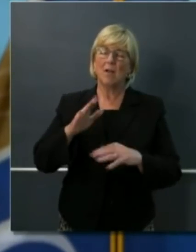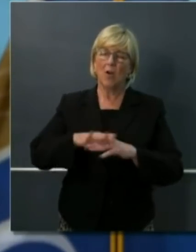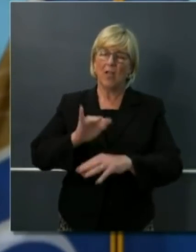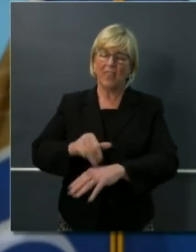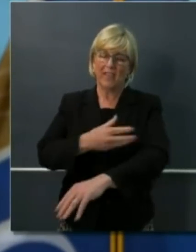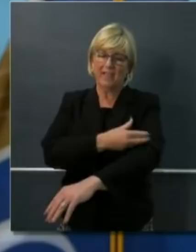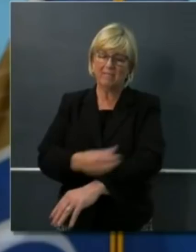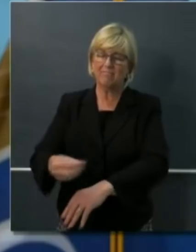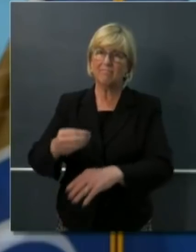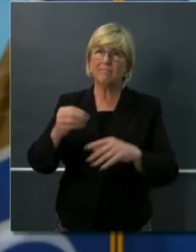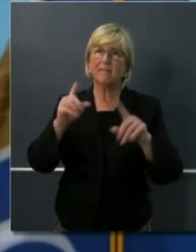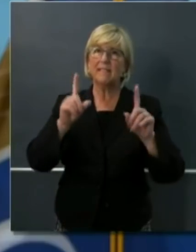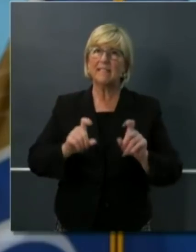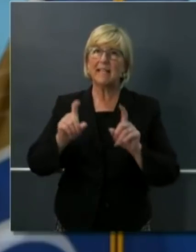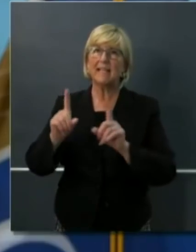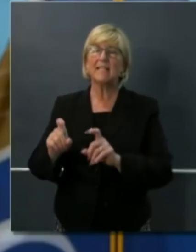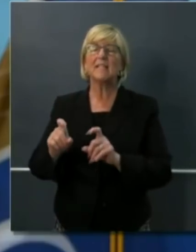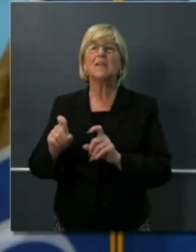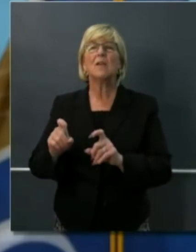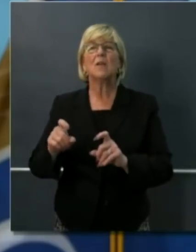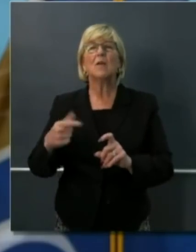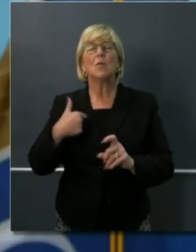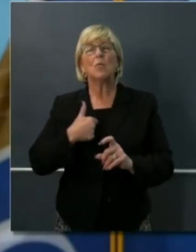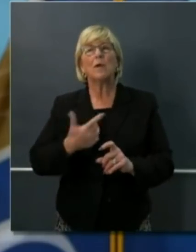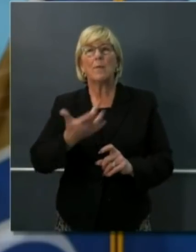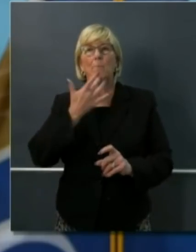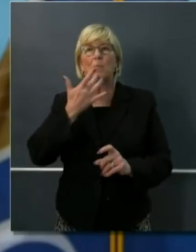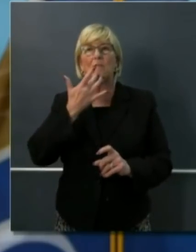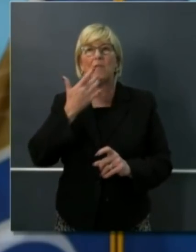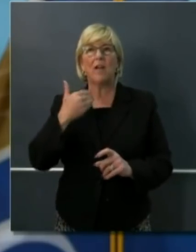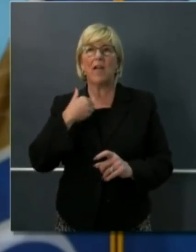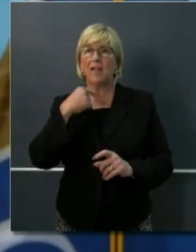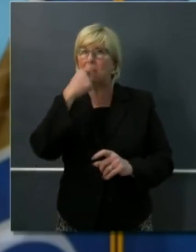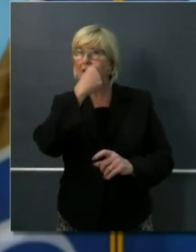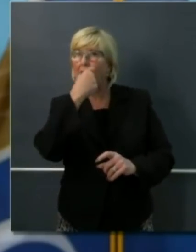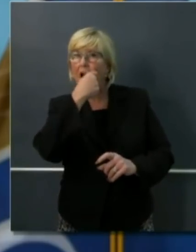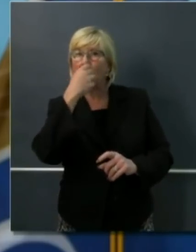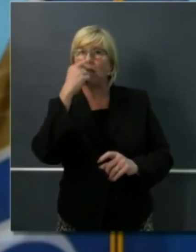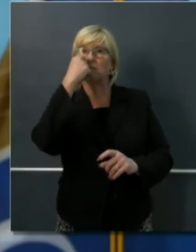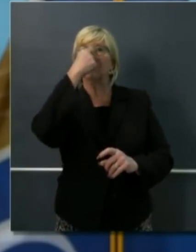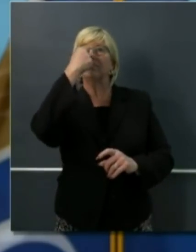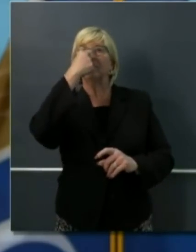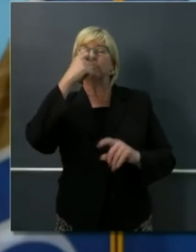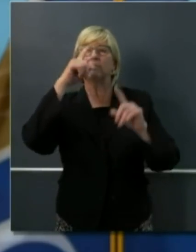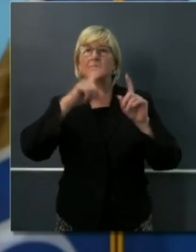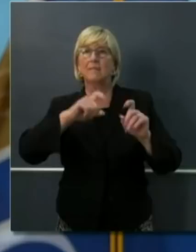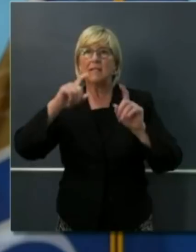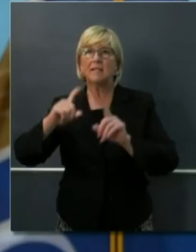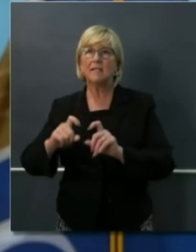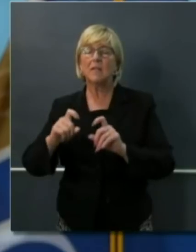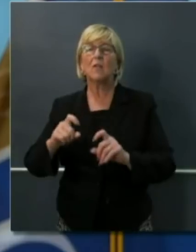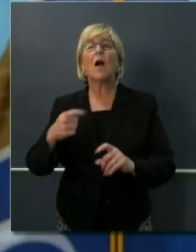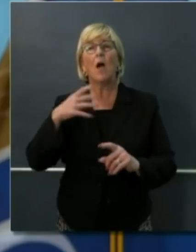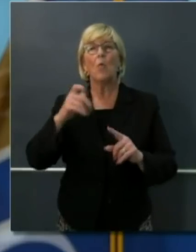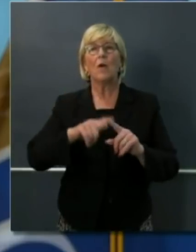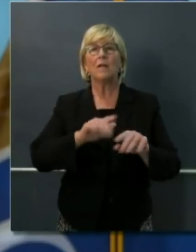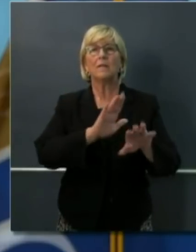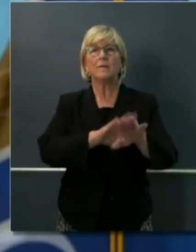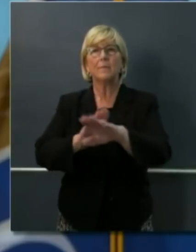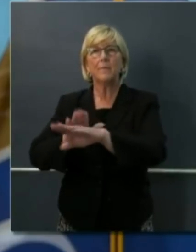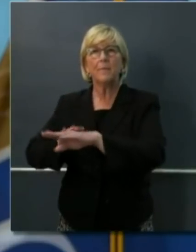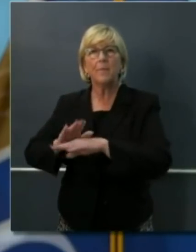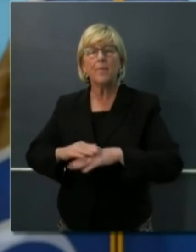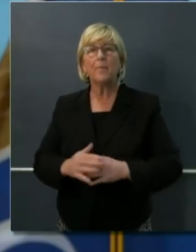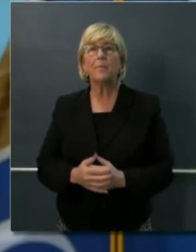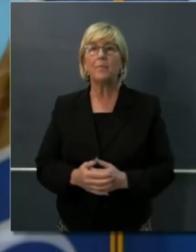tests. There's still some open-ended questions around serology and antibodies and immunity. And I just want to caution people in this space.